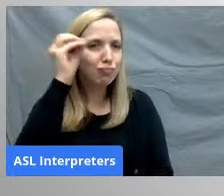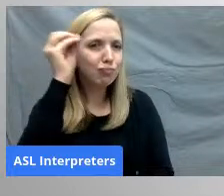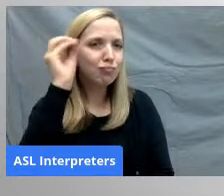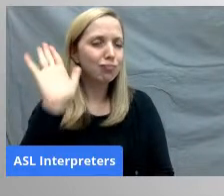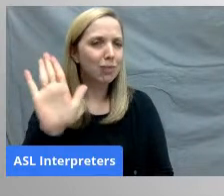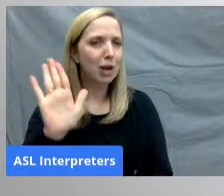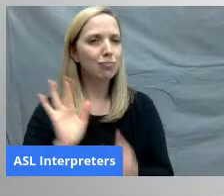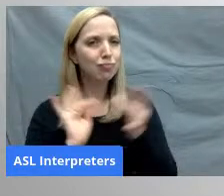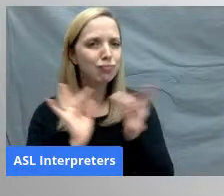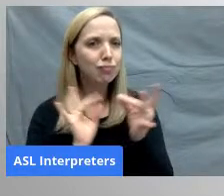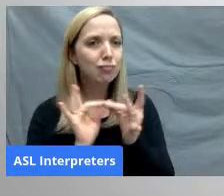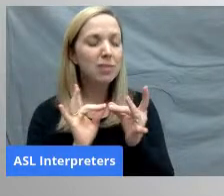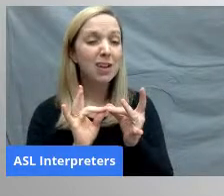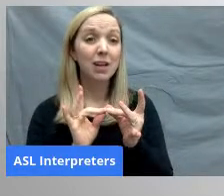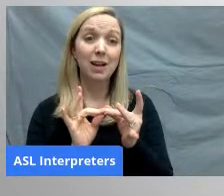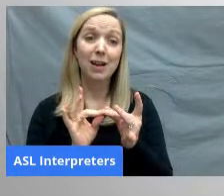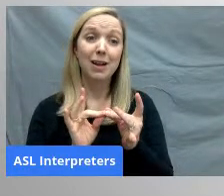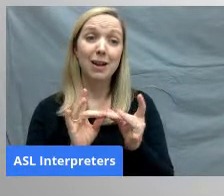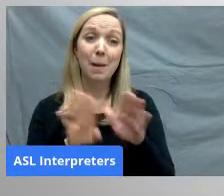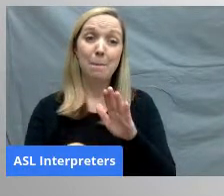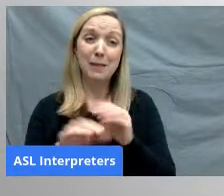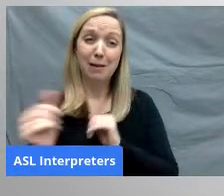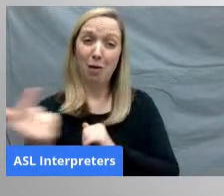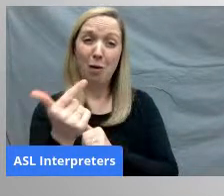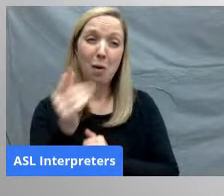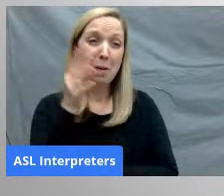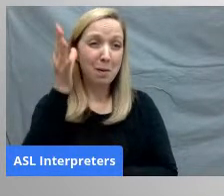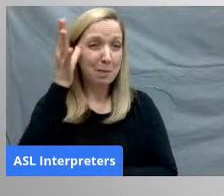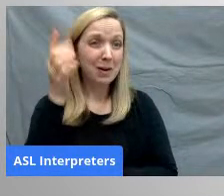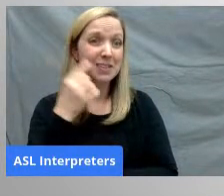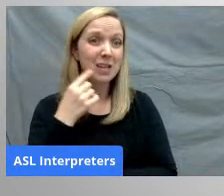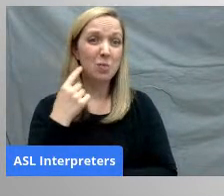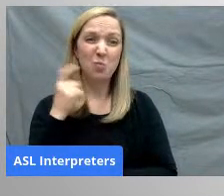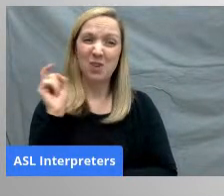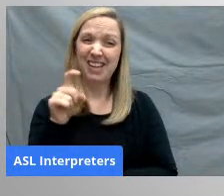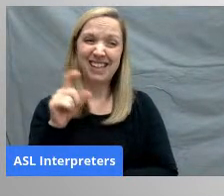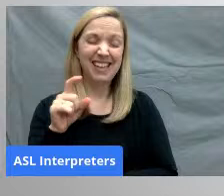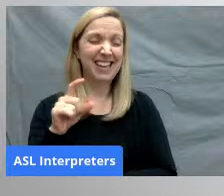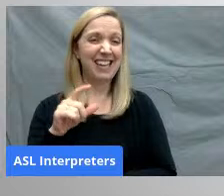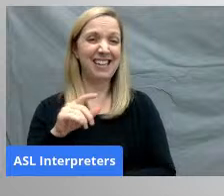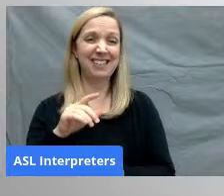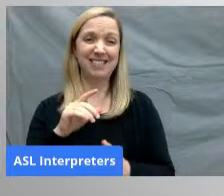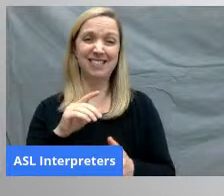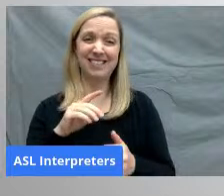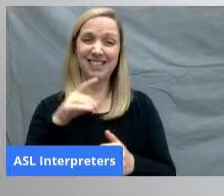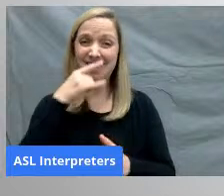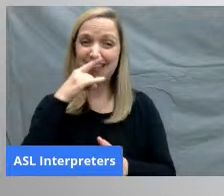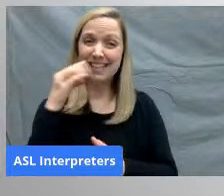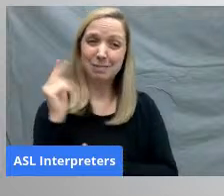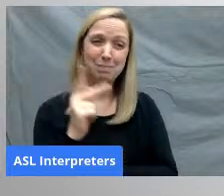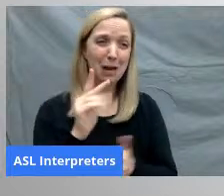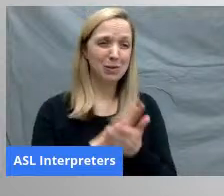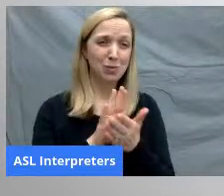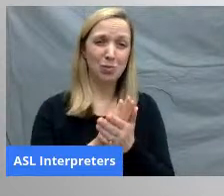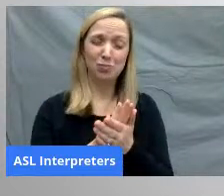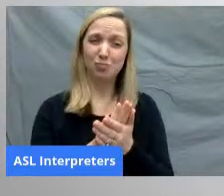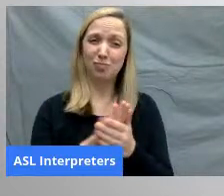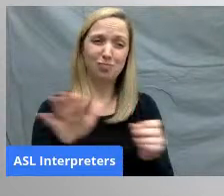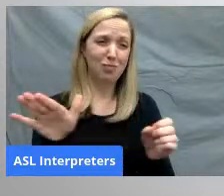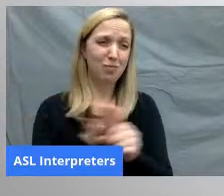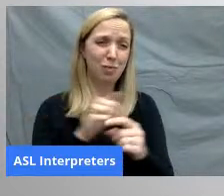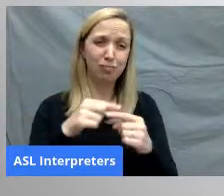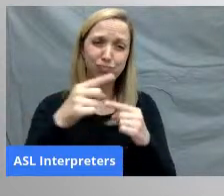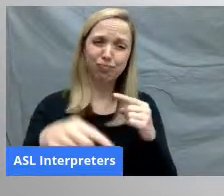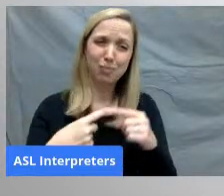said we need the kids in school as much as possible. Get us as close to 180 as you all can. If you all recall, our last several years calendars have